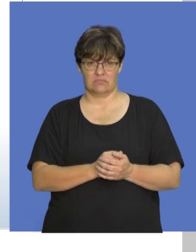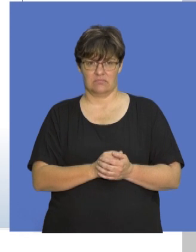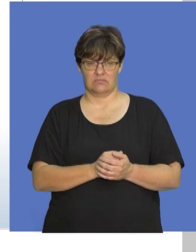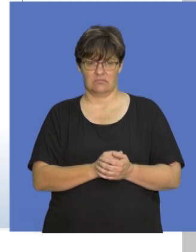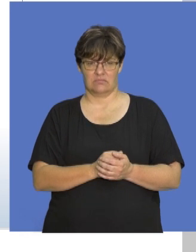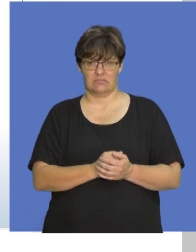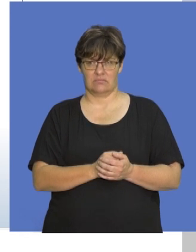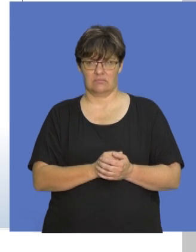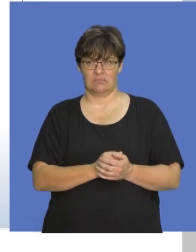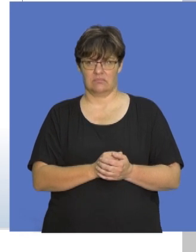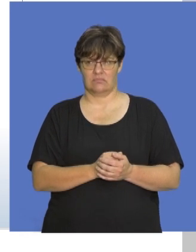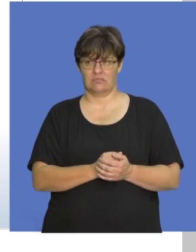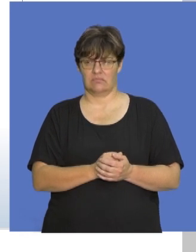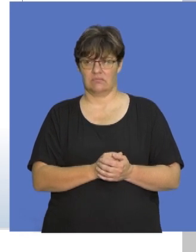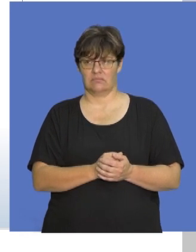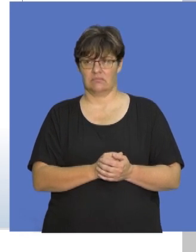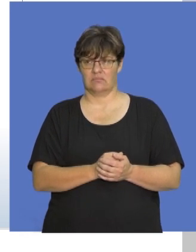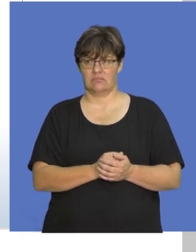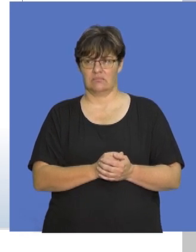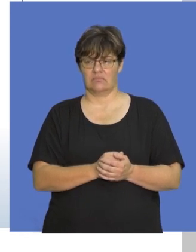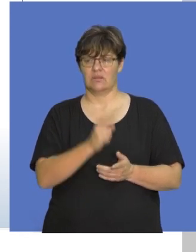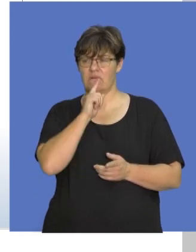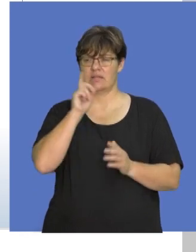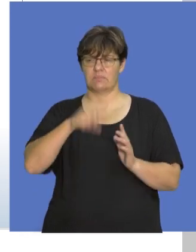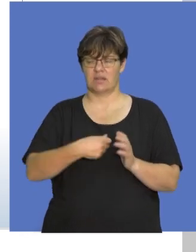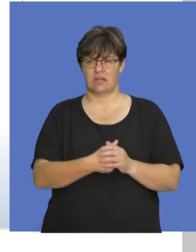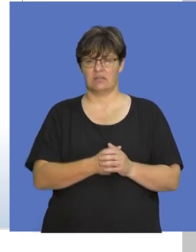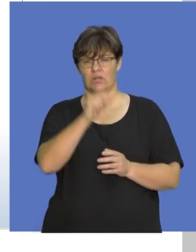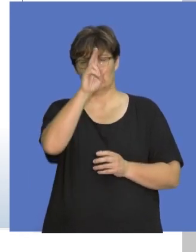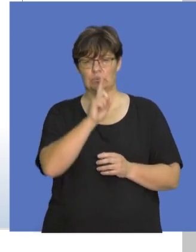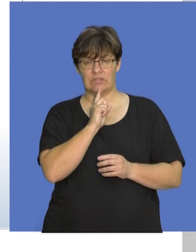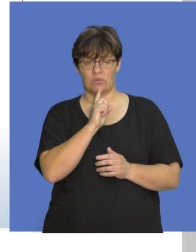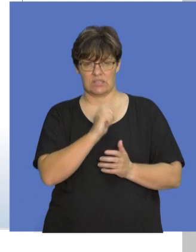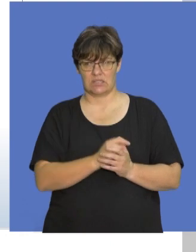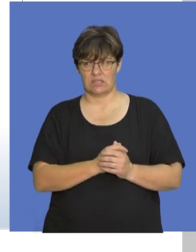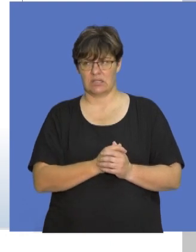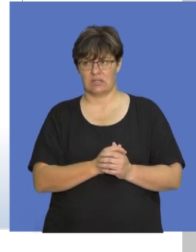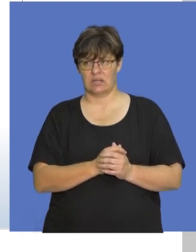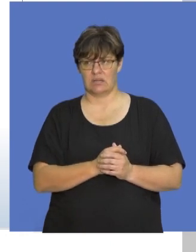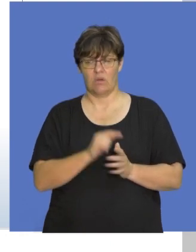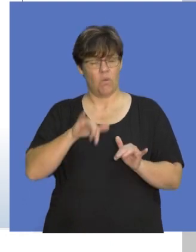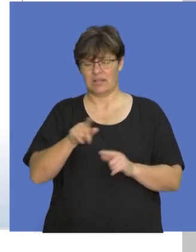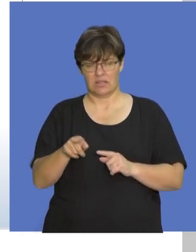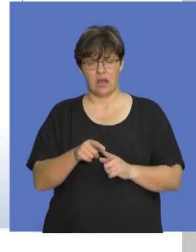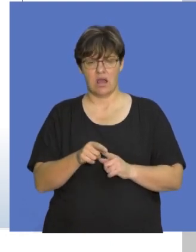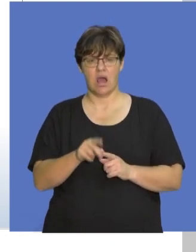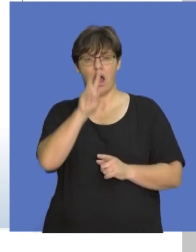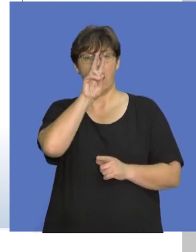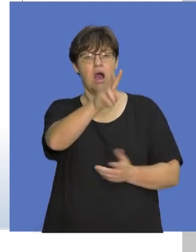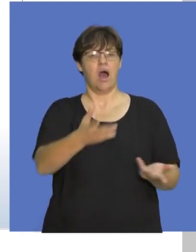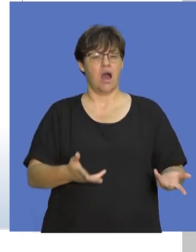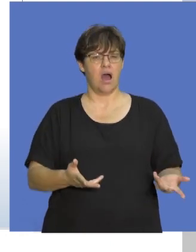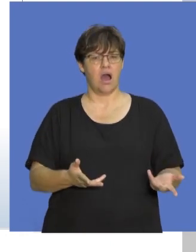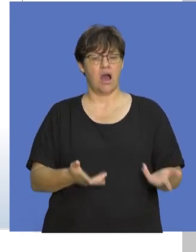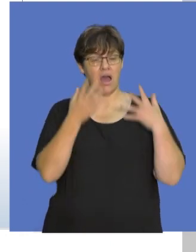1,000. Let's change it, make it, I've made it 1,000, and let's spin. So now 2,000, let's spin to the end. We're